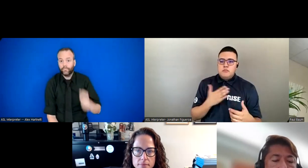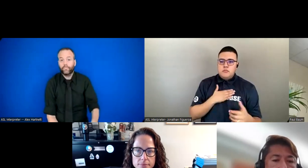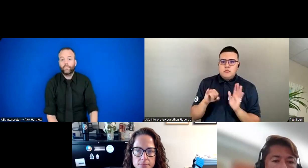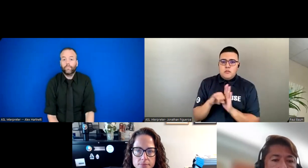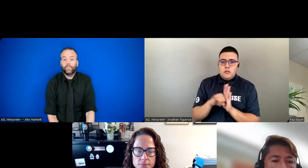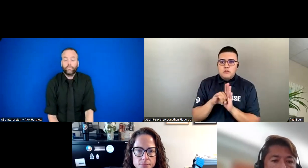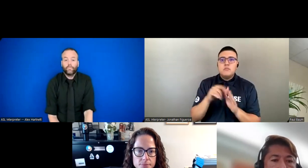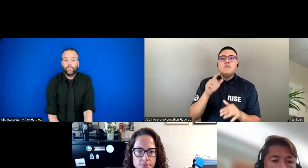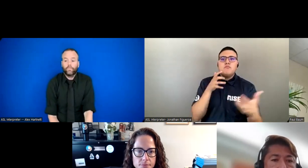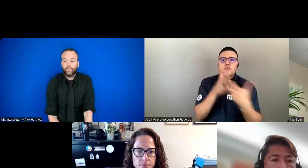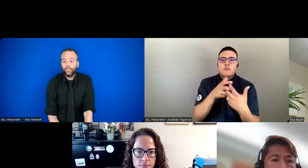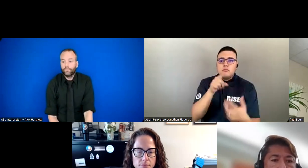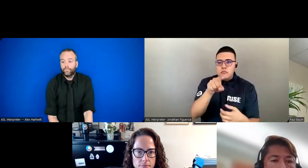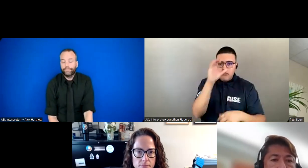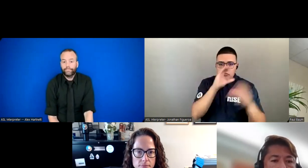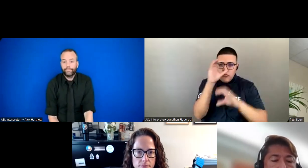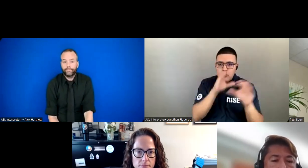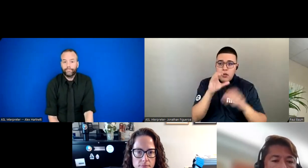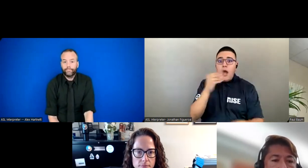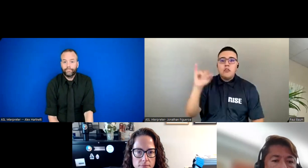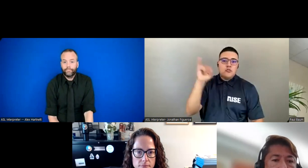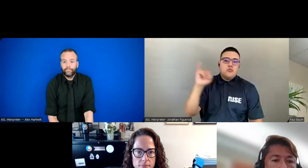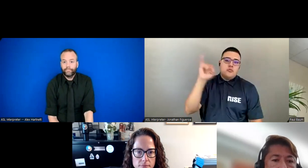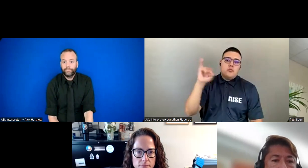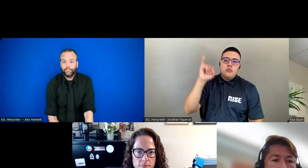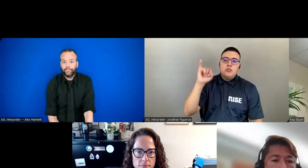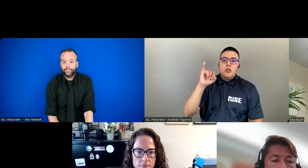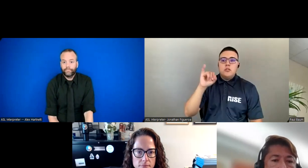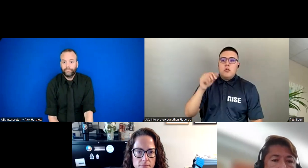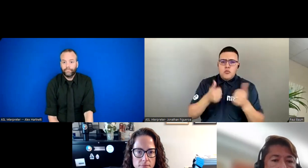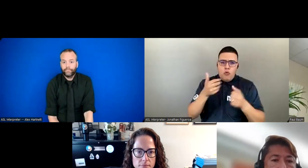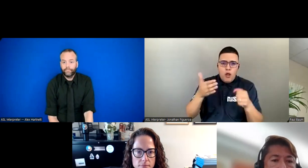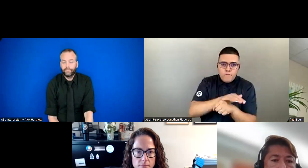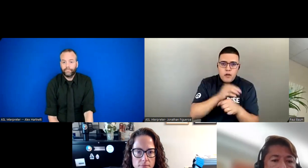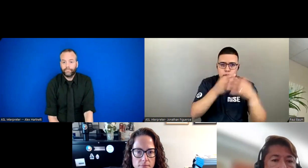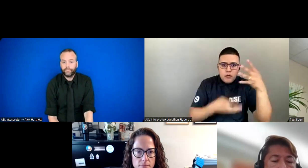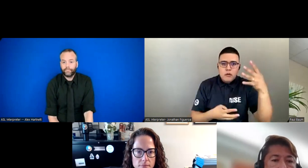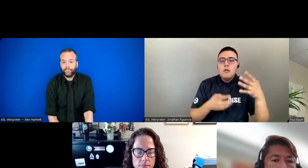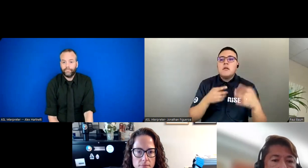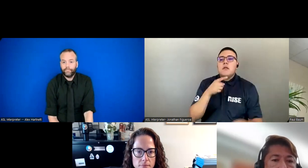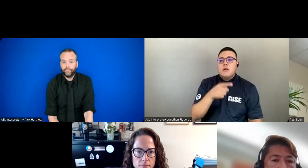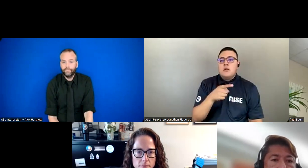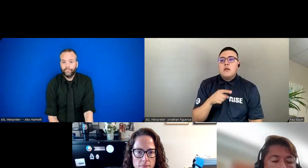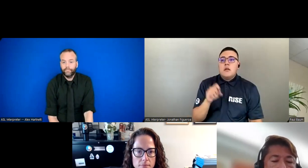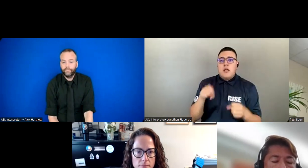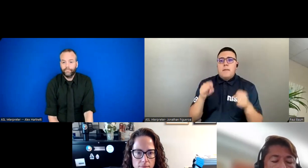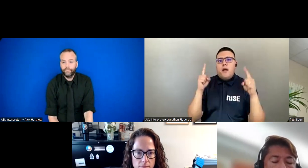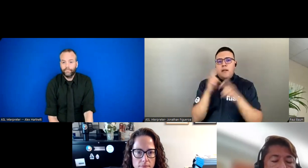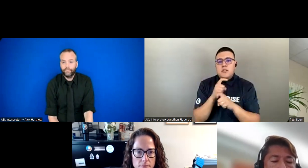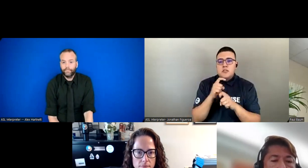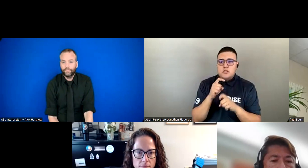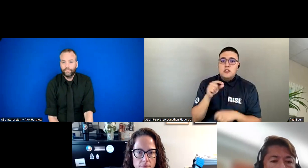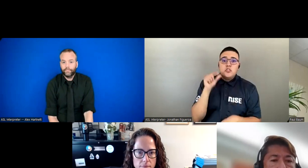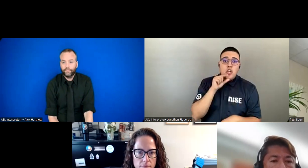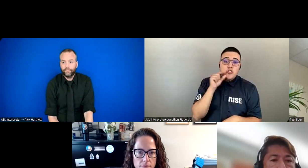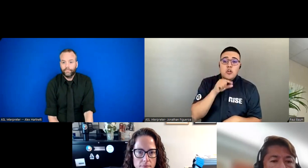things of that nature, and also their insurance too, because it can be complex when it comes to finding gender affirming therapists.